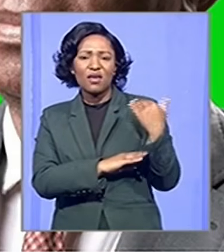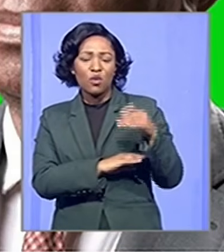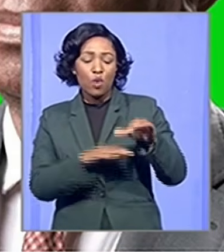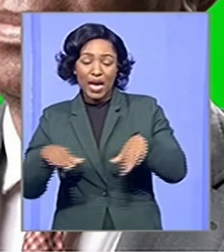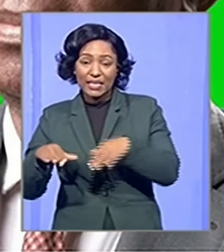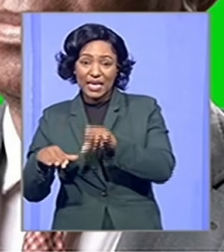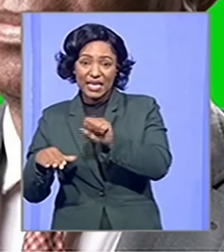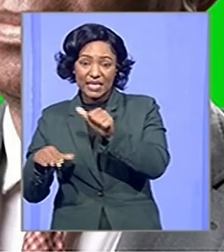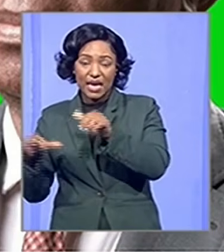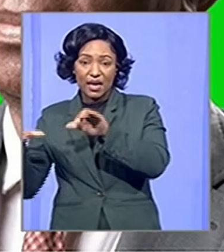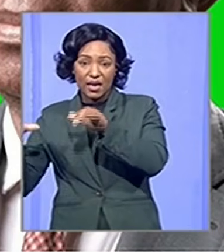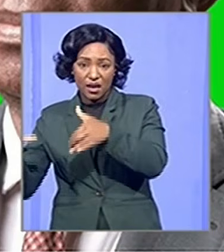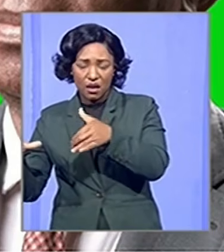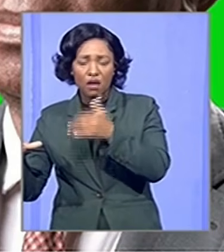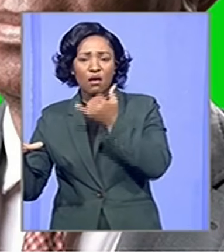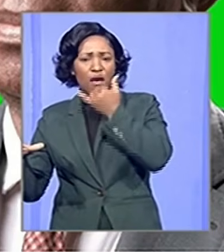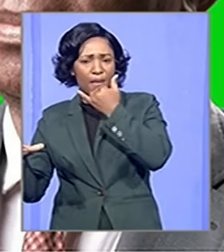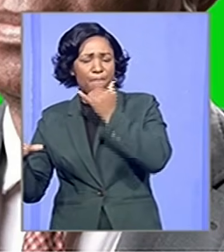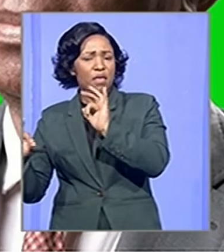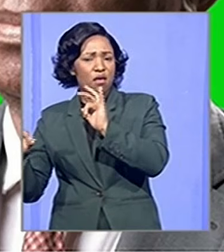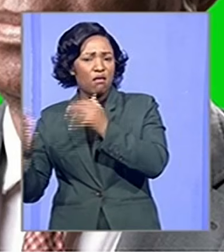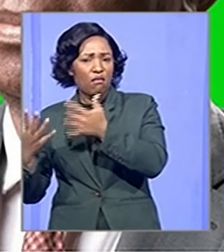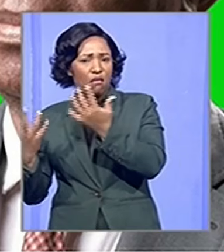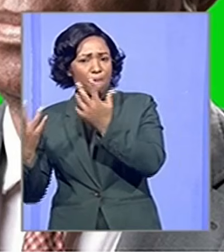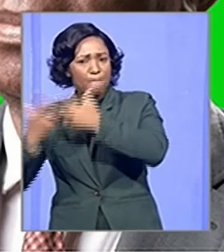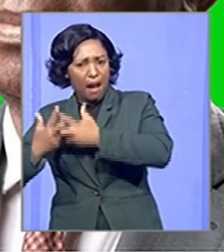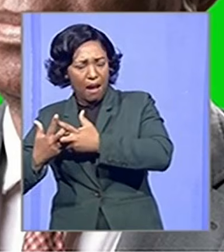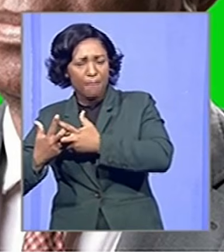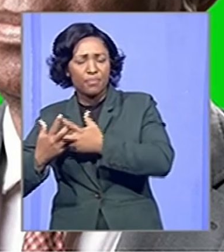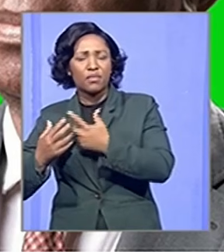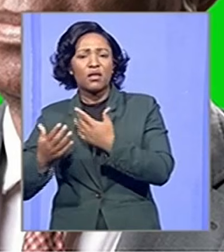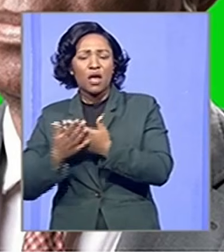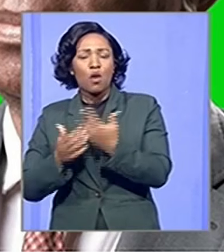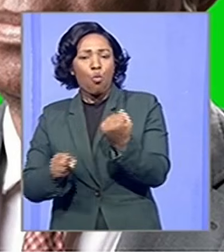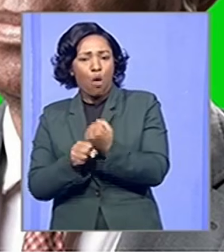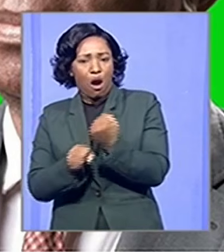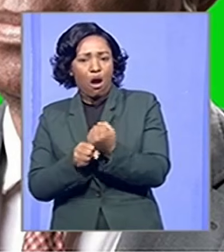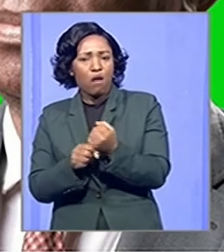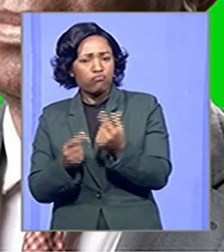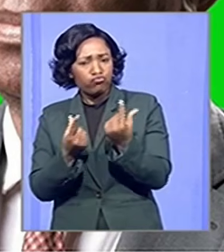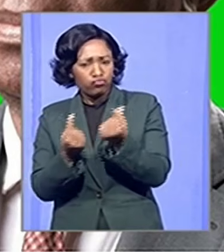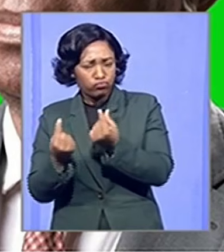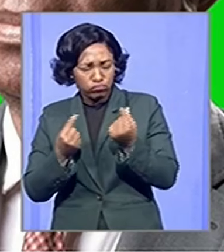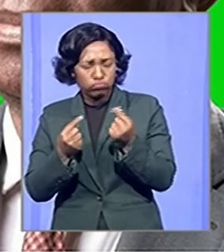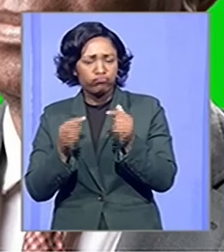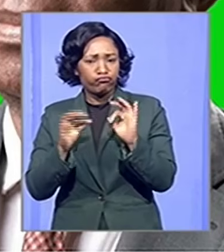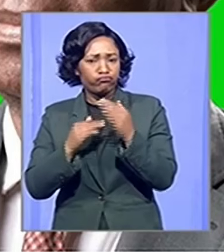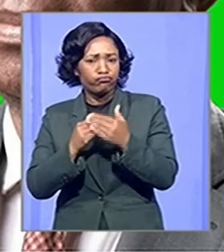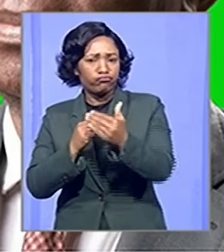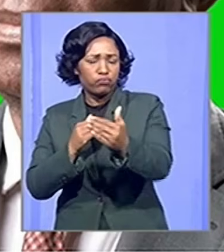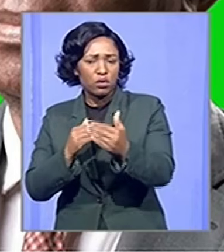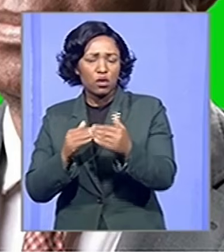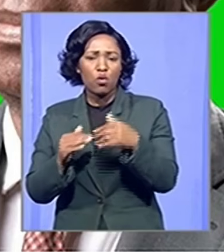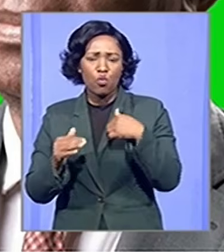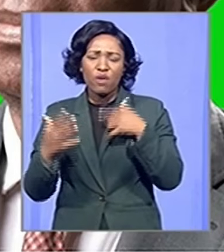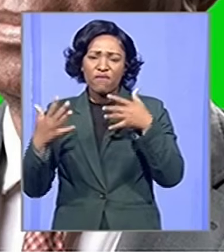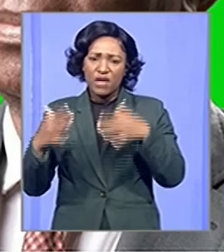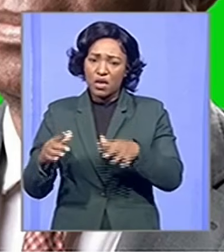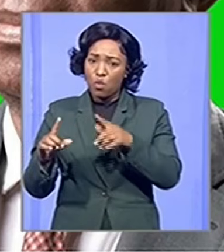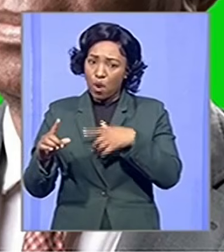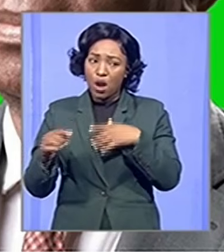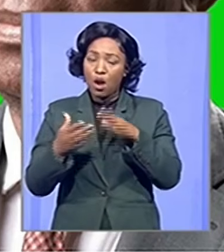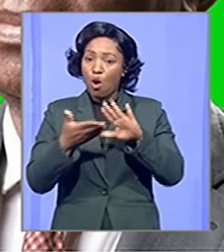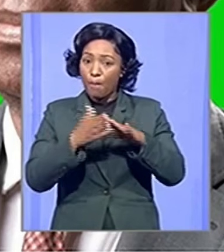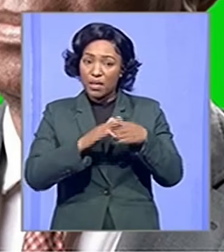SA o itumedisa thata ebile Action SA ba ka dira thata go utlwala ka lebaka la gore re ne re ba reeditse la bantse ba bua gore bone